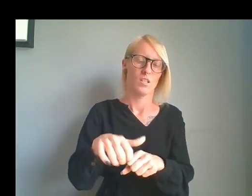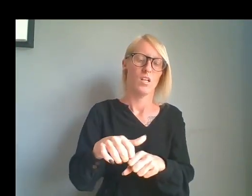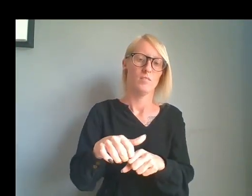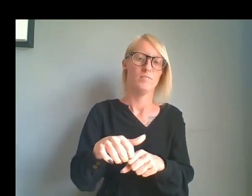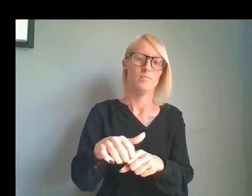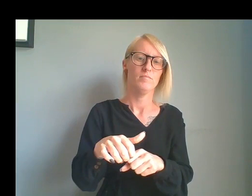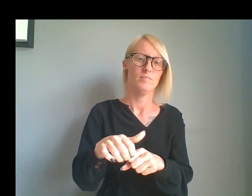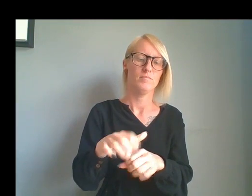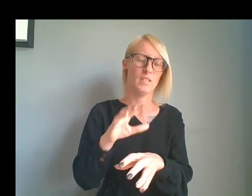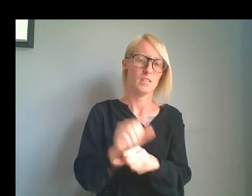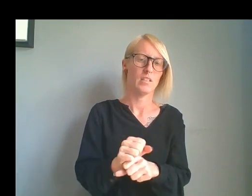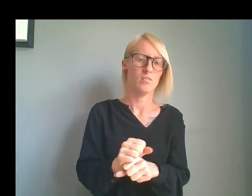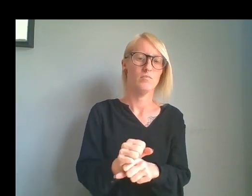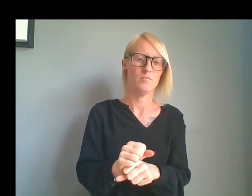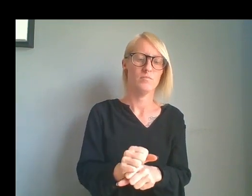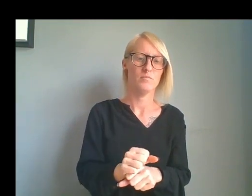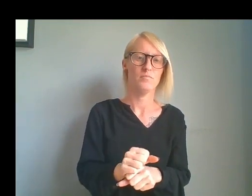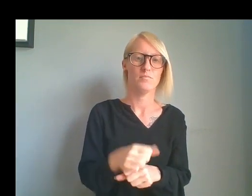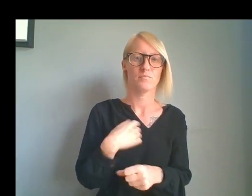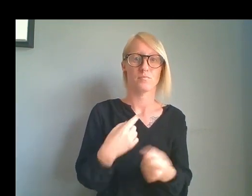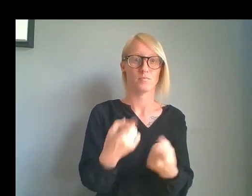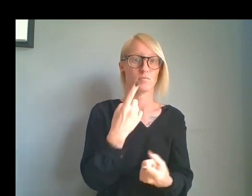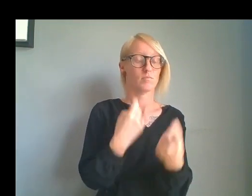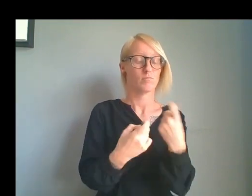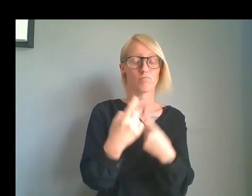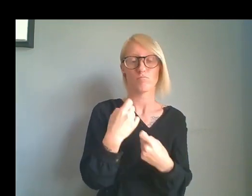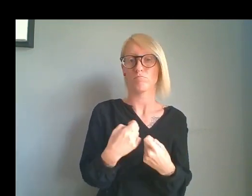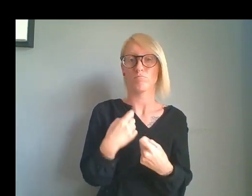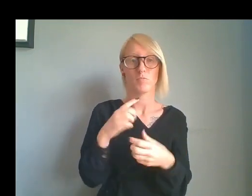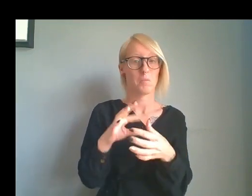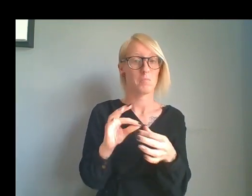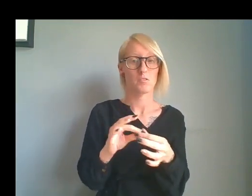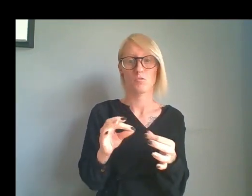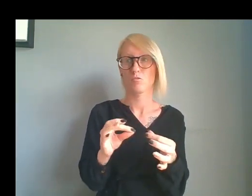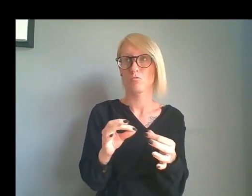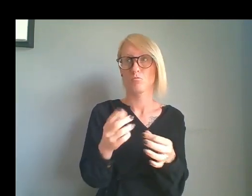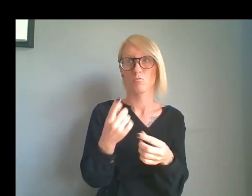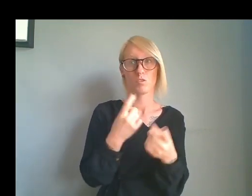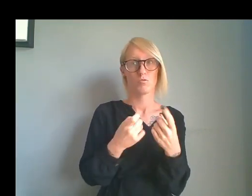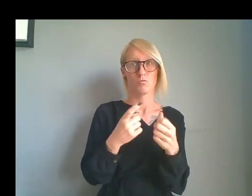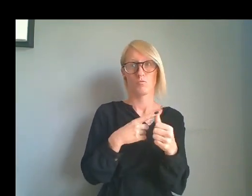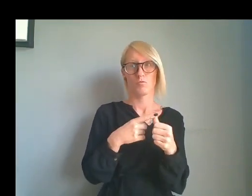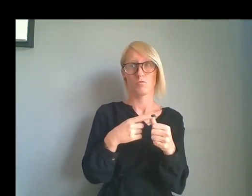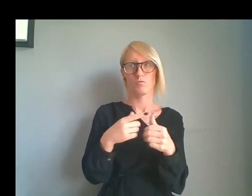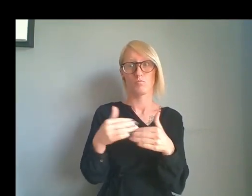far about just the introduction or the message before I keep going?